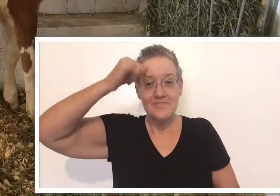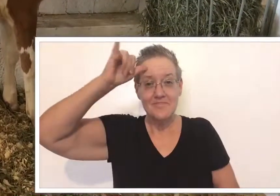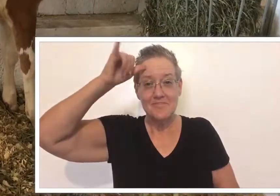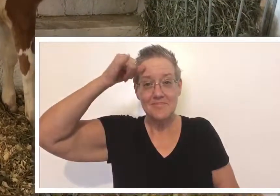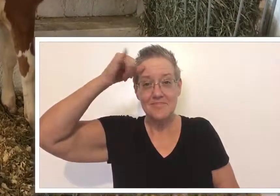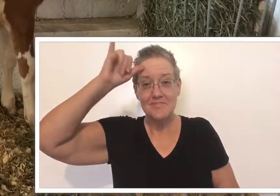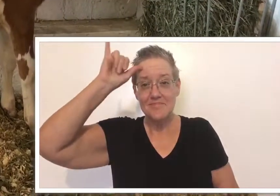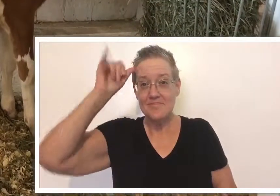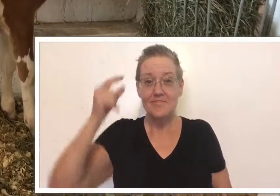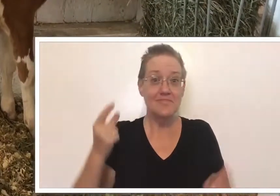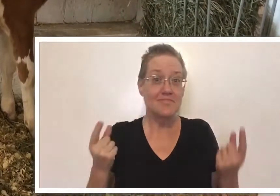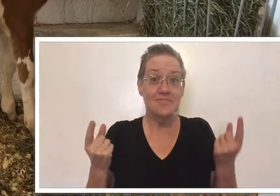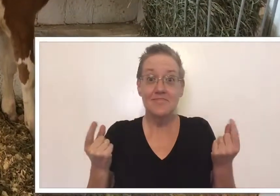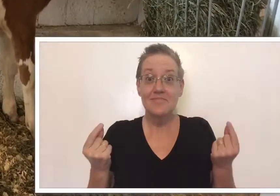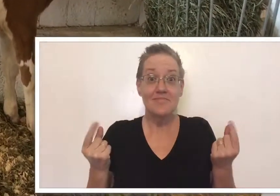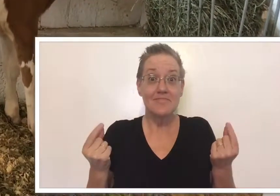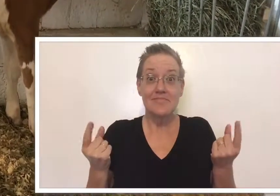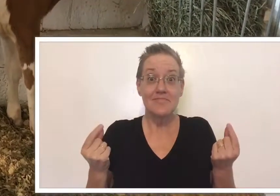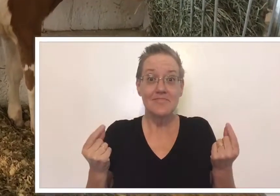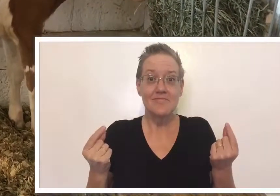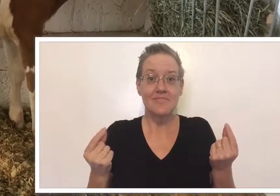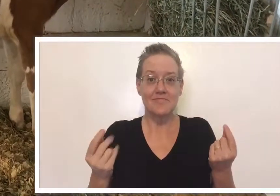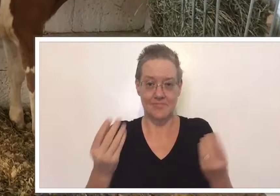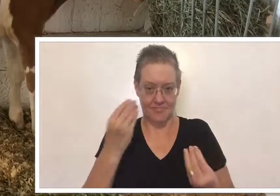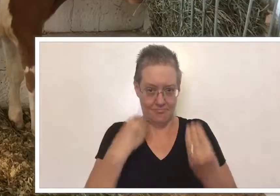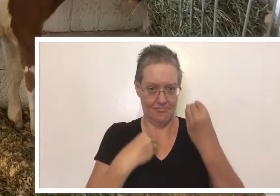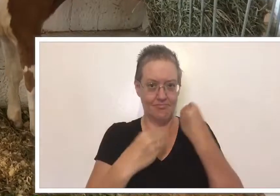What's this baby cow doing?